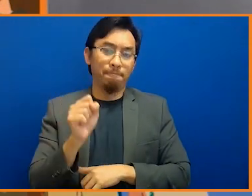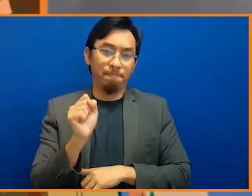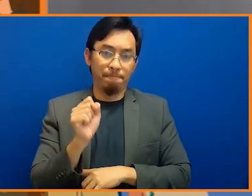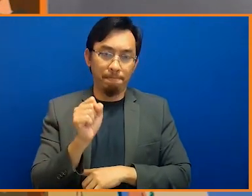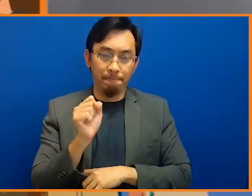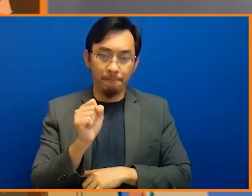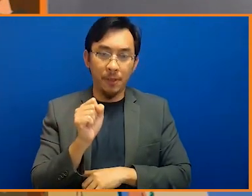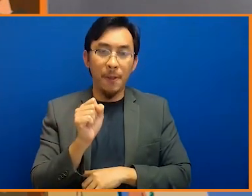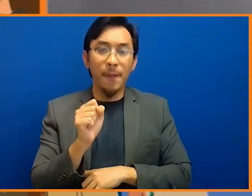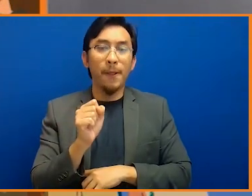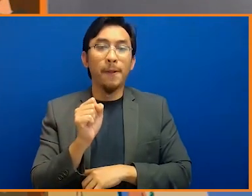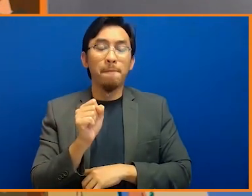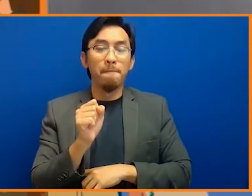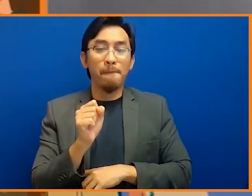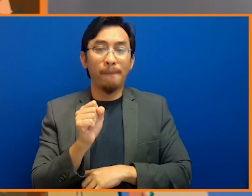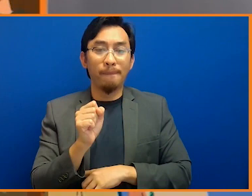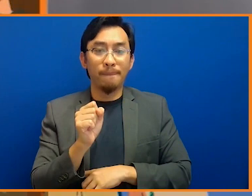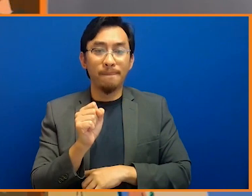itself.